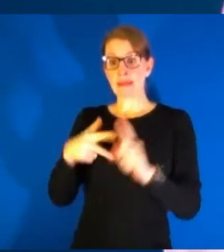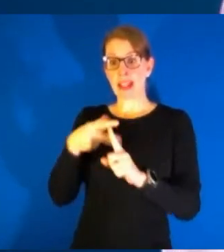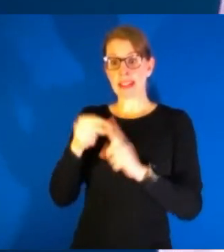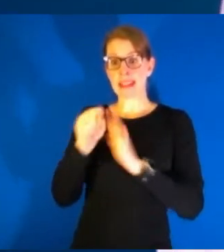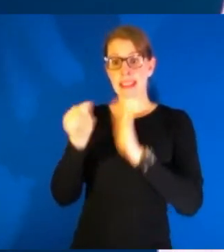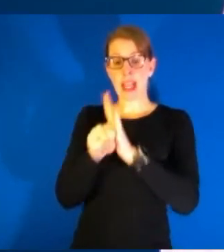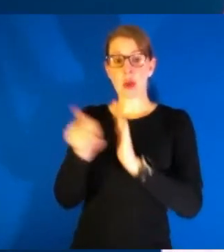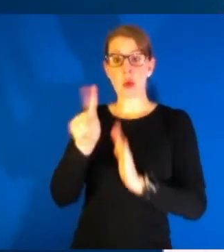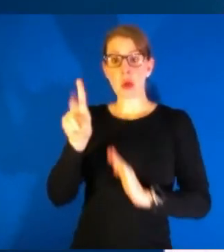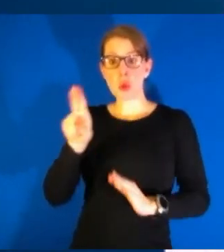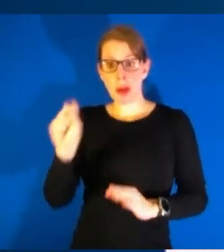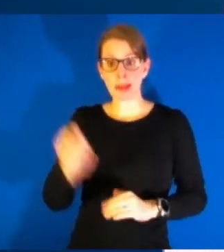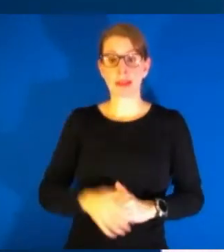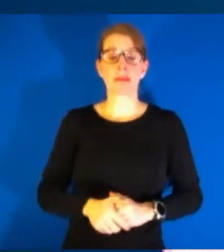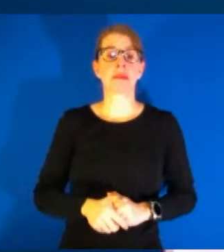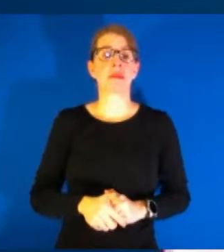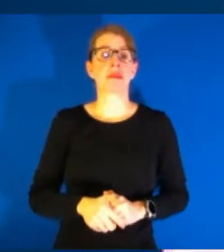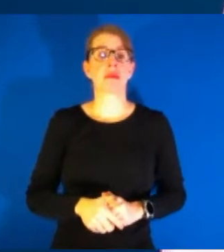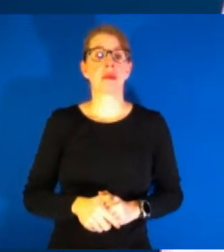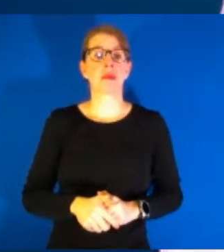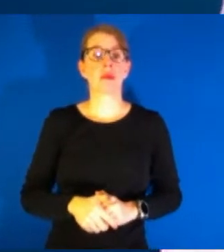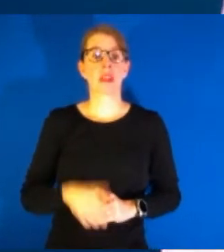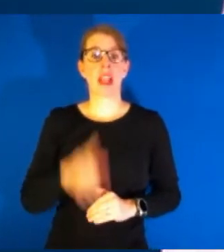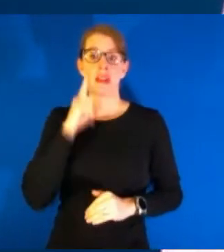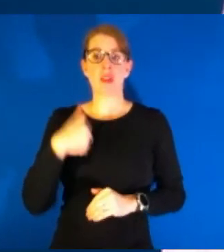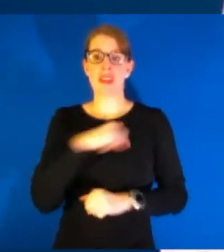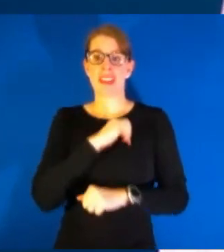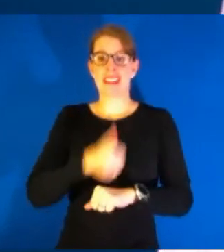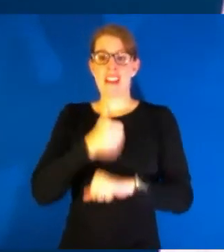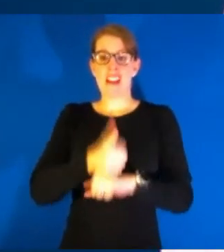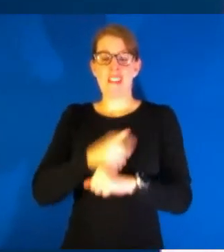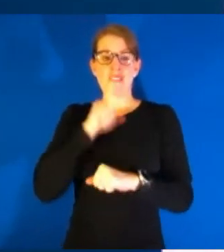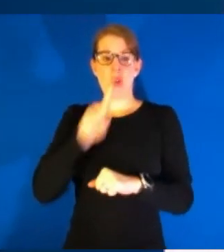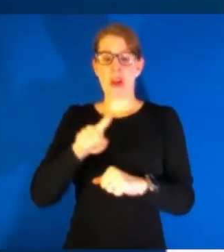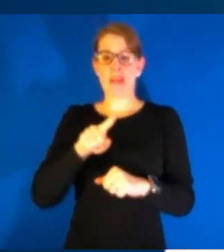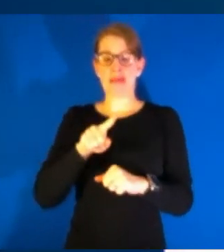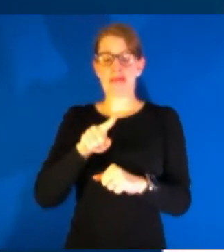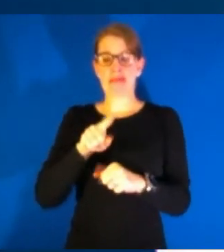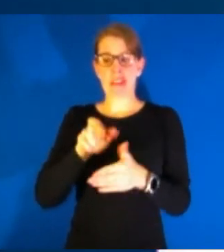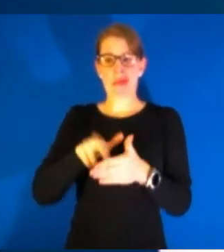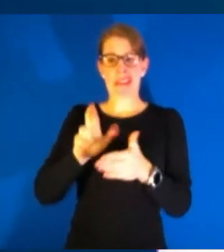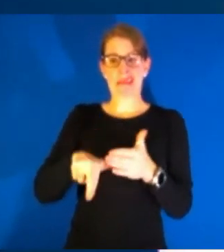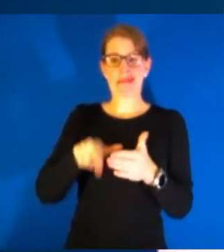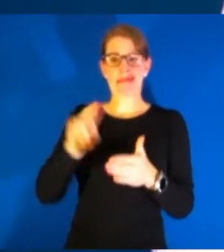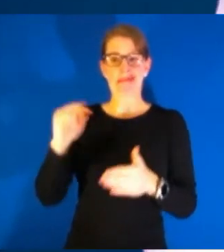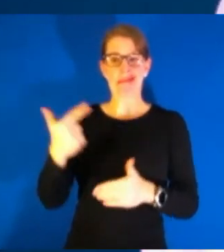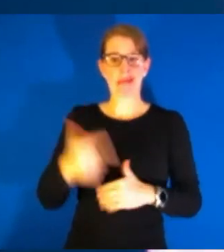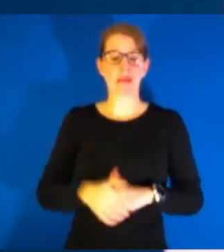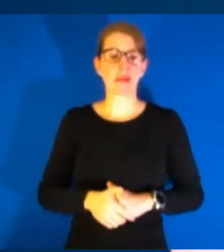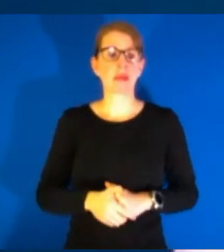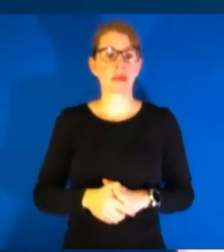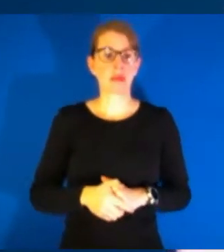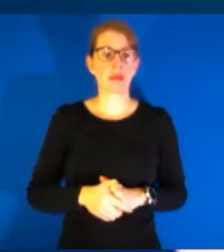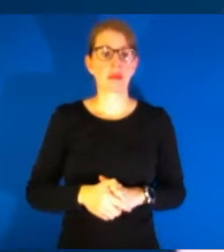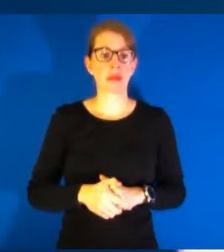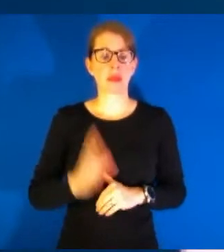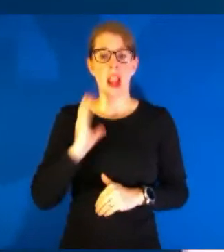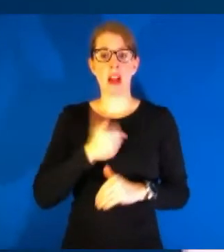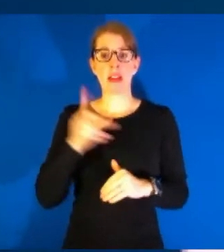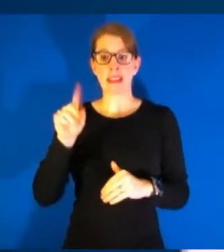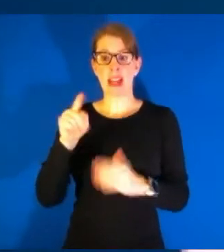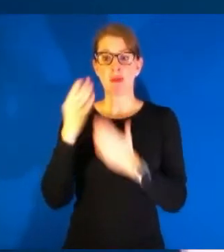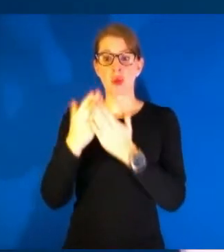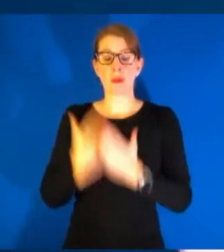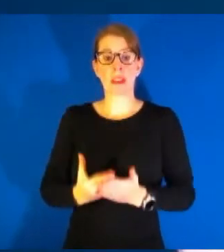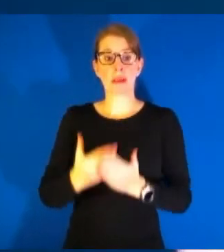I think those are the things that are setting us up for a difficult outcome. And we're seeing that in our own data. We've had a lot of deaths